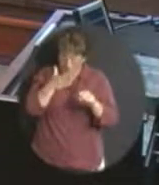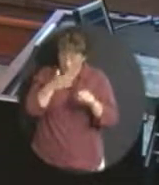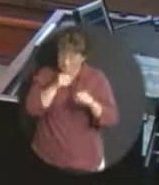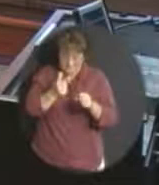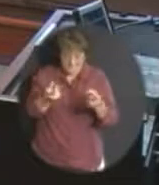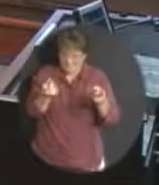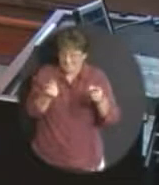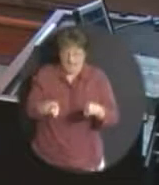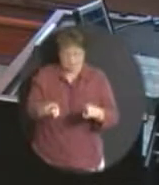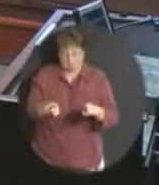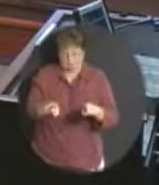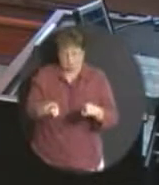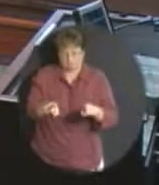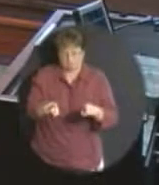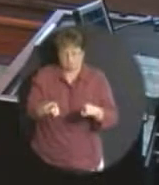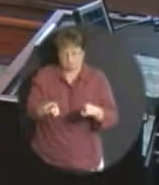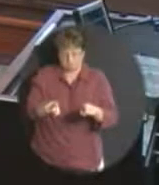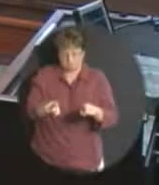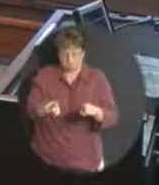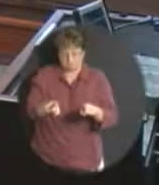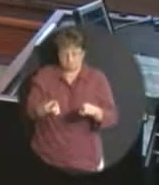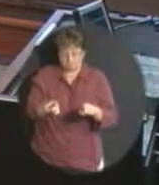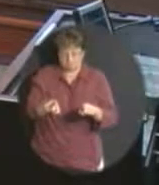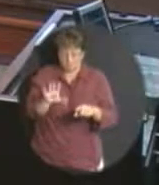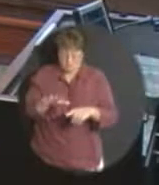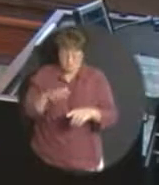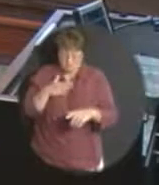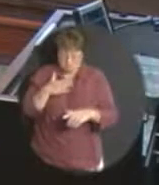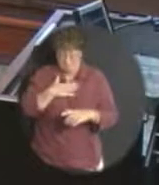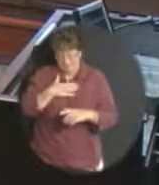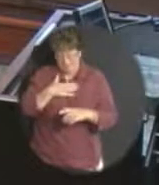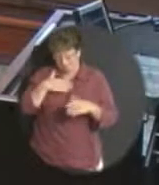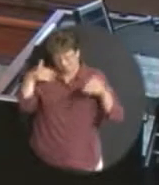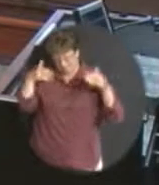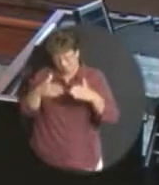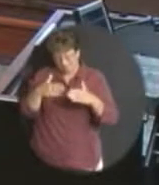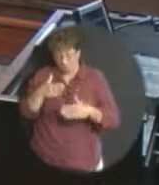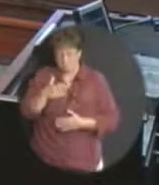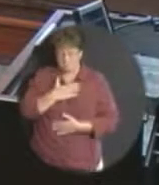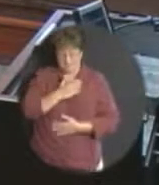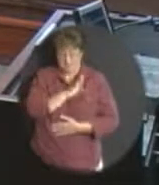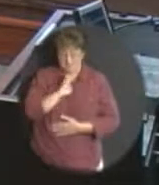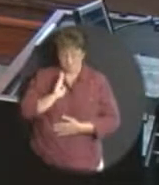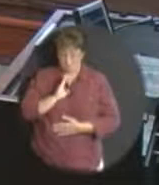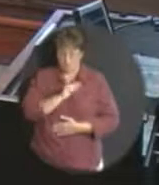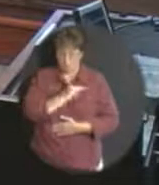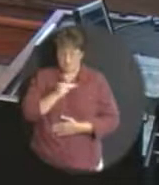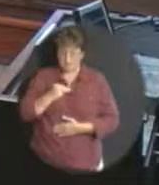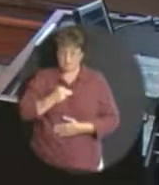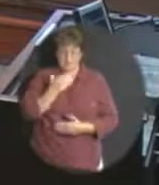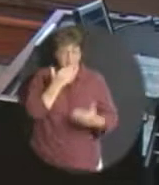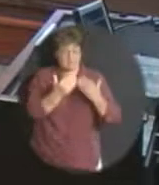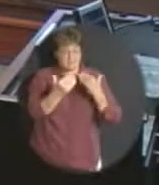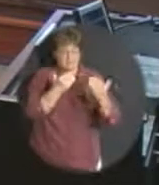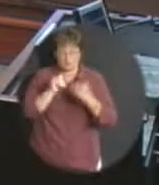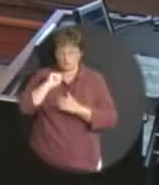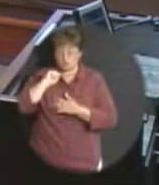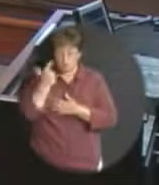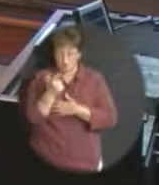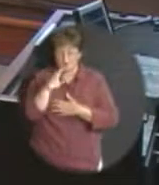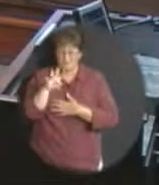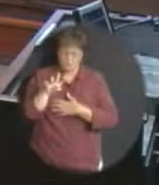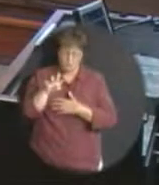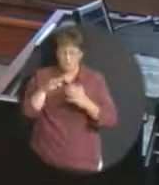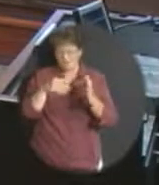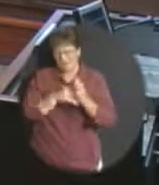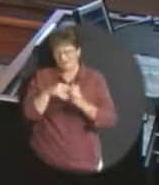by happenstance. So from that standpoint, from this board member, I want to say thank you to all